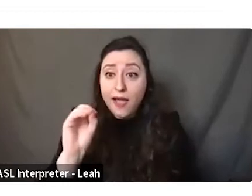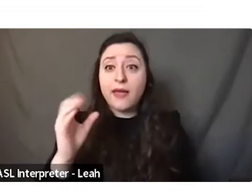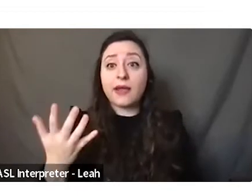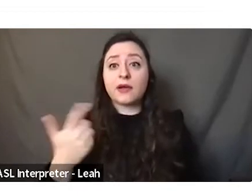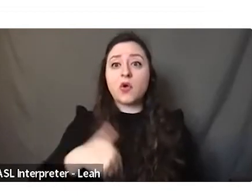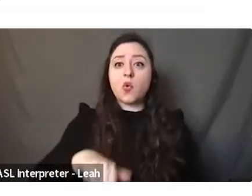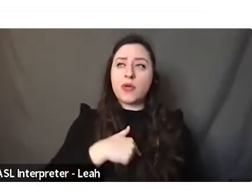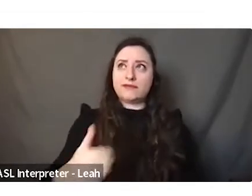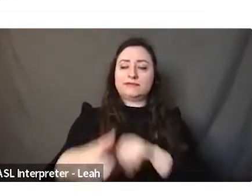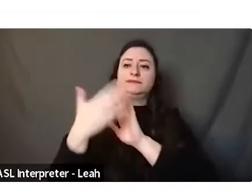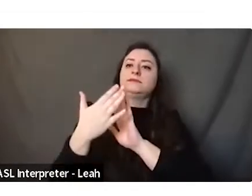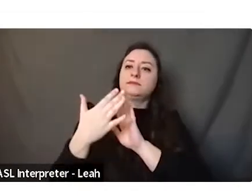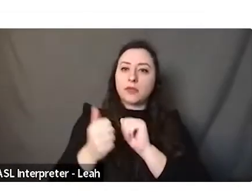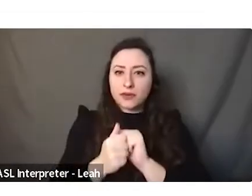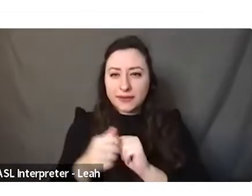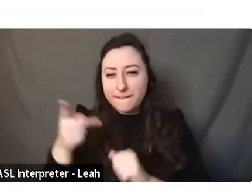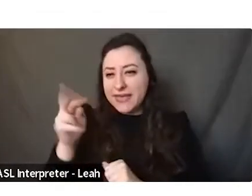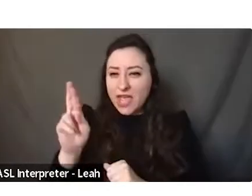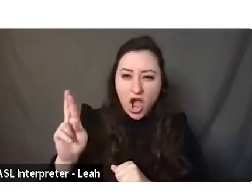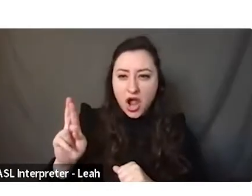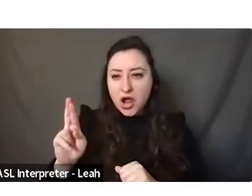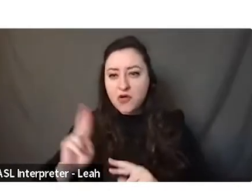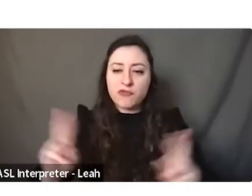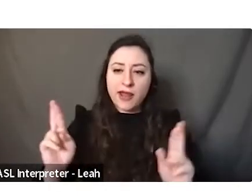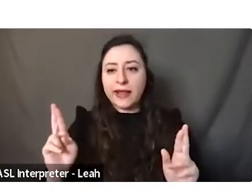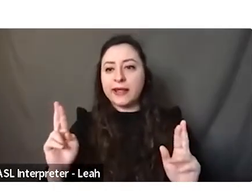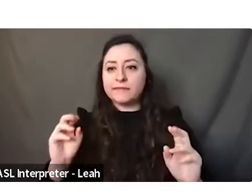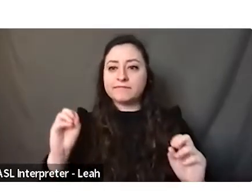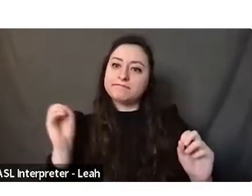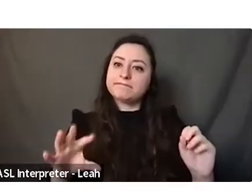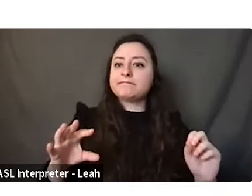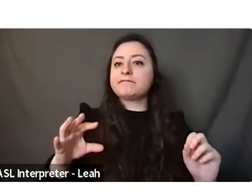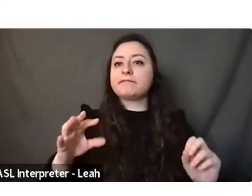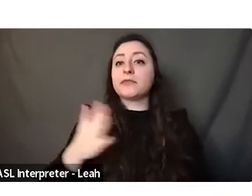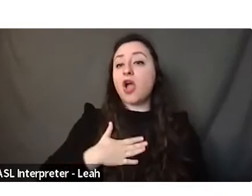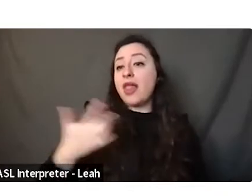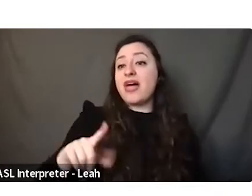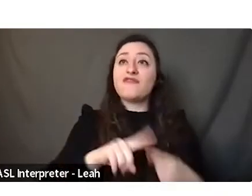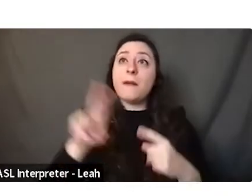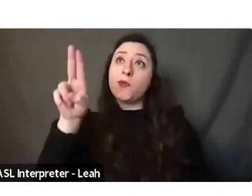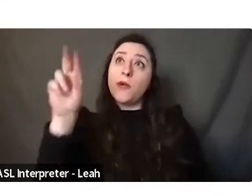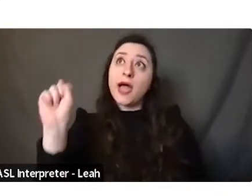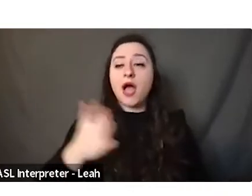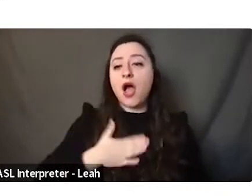we were faced with some kind of PR ready-made sentences like, our leather is from the United States, our cows are from the United